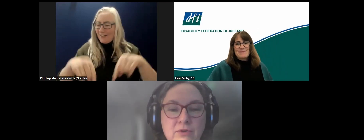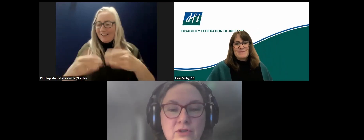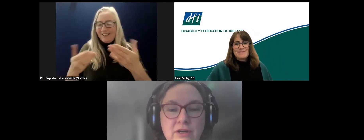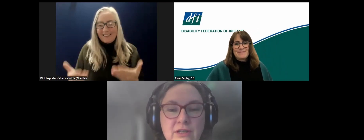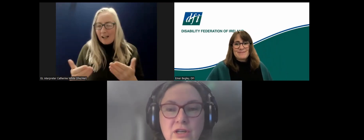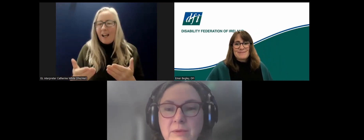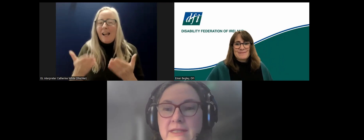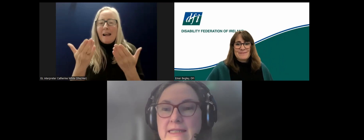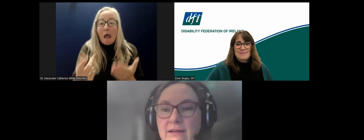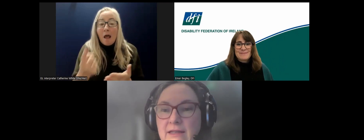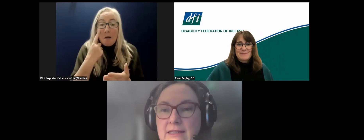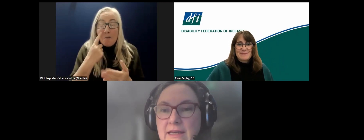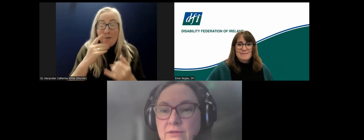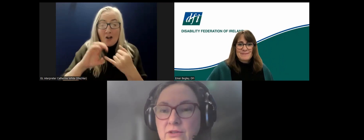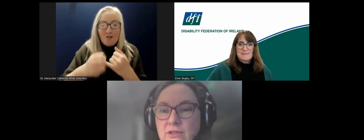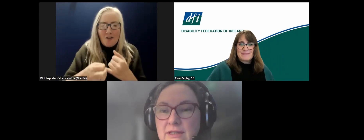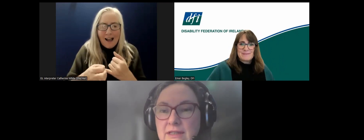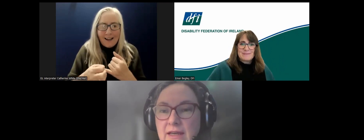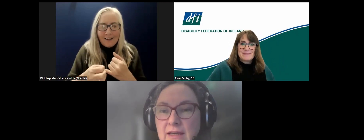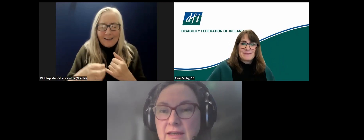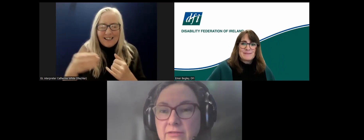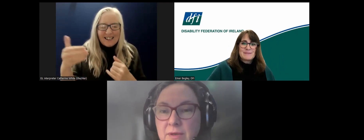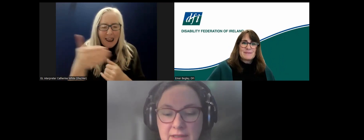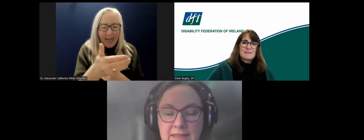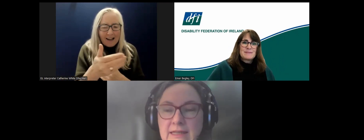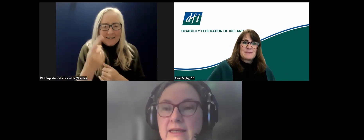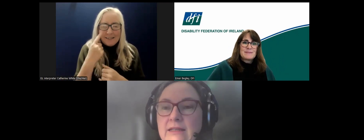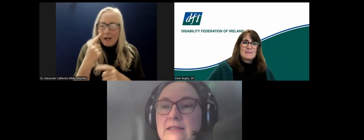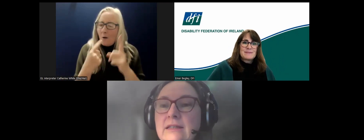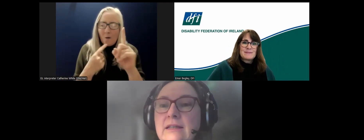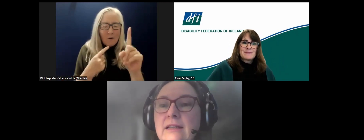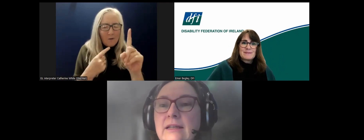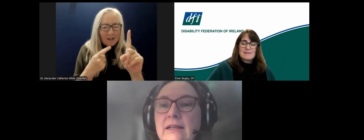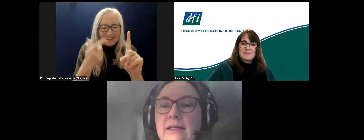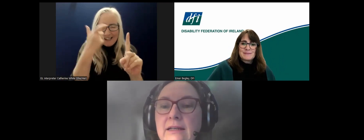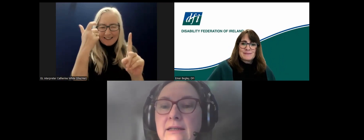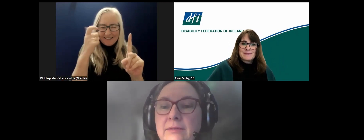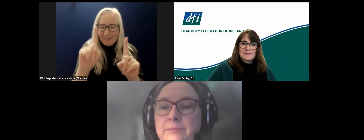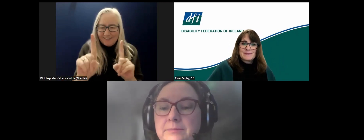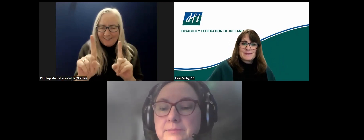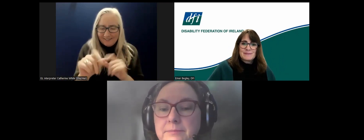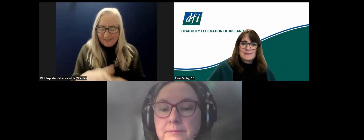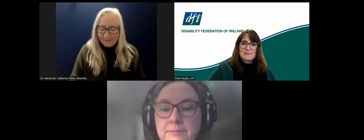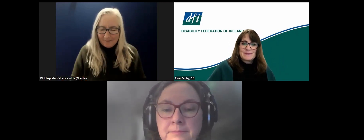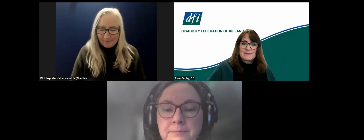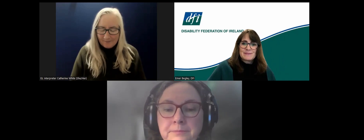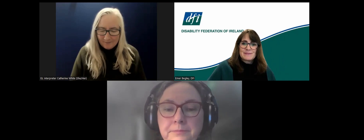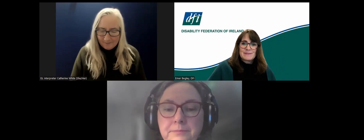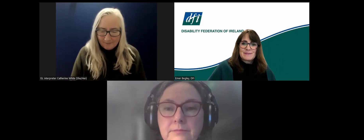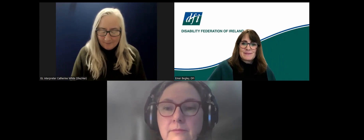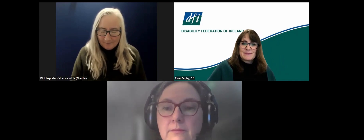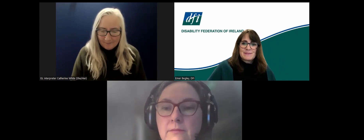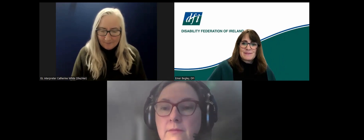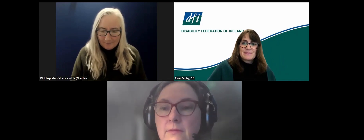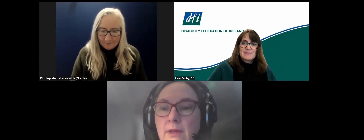I'm going to try and share my slides now. Just give me a second. Um,